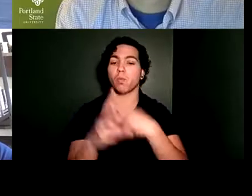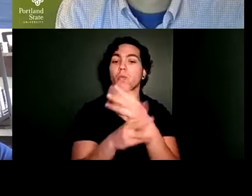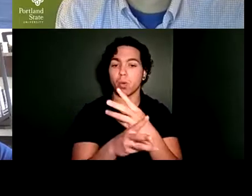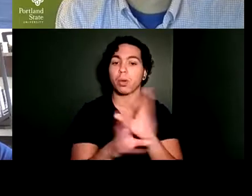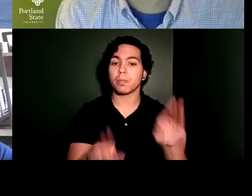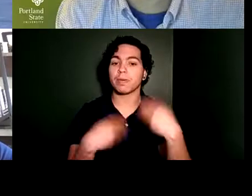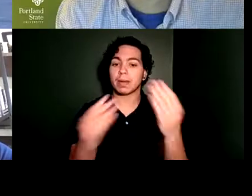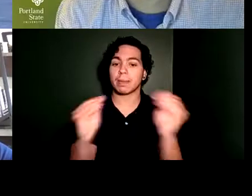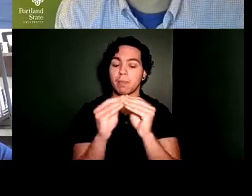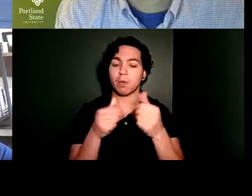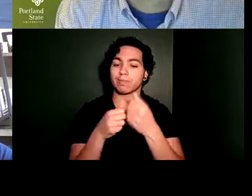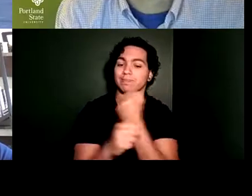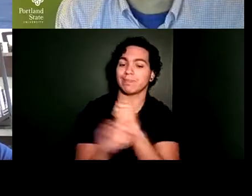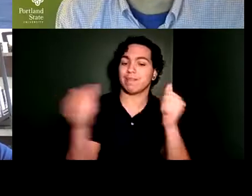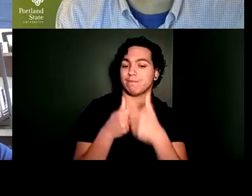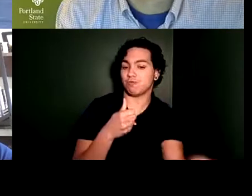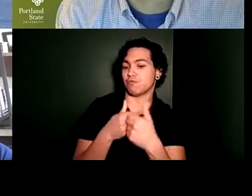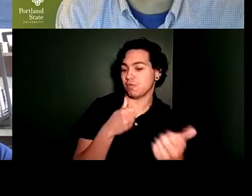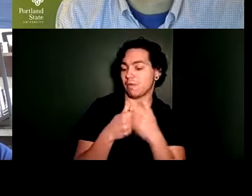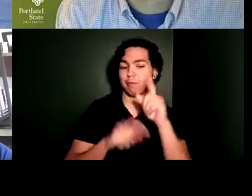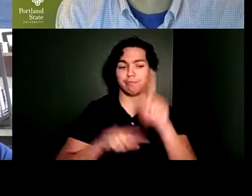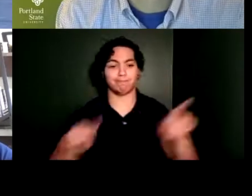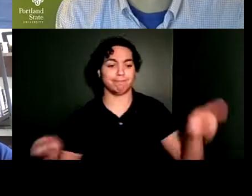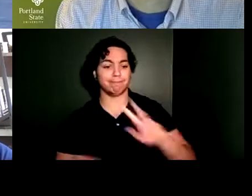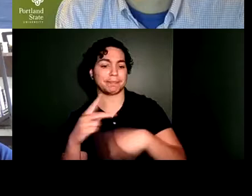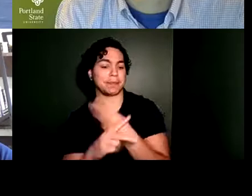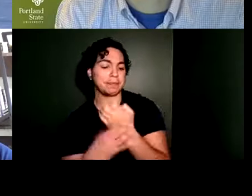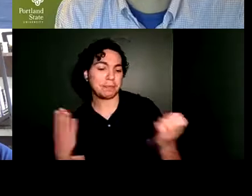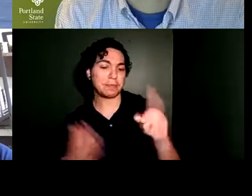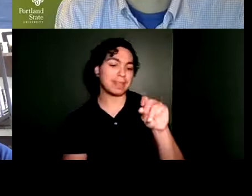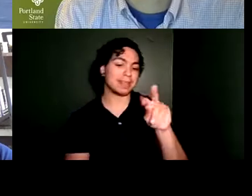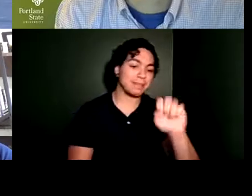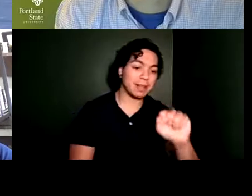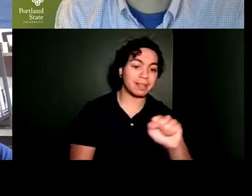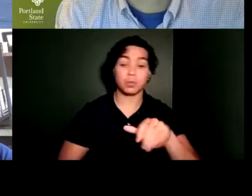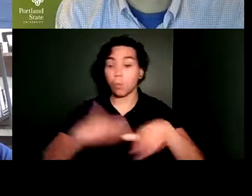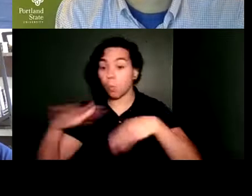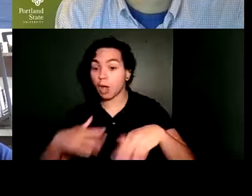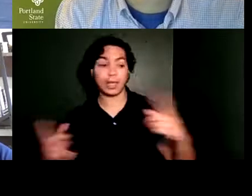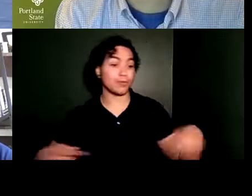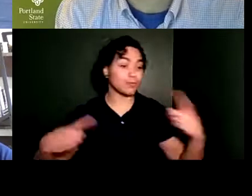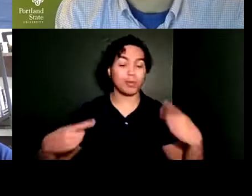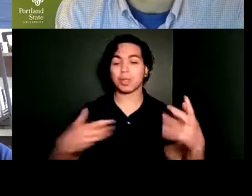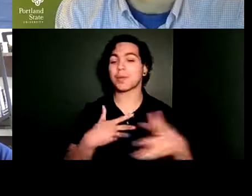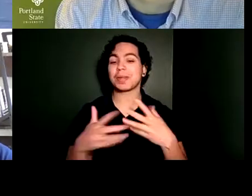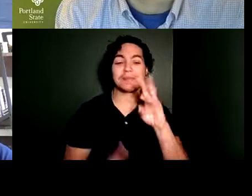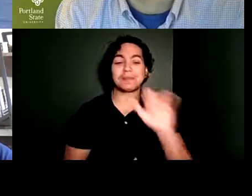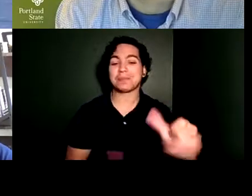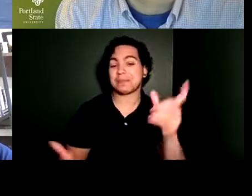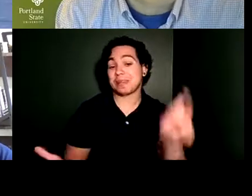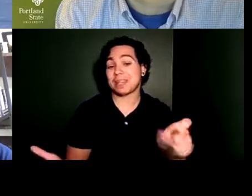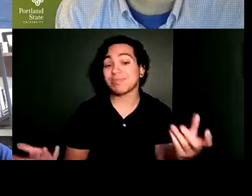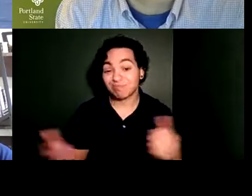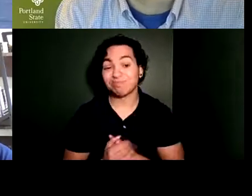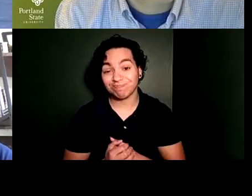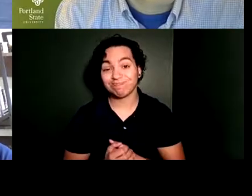for people on all sorts of micromobility devices, walking, rolling in any way that they need to. I